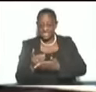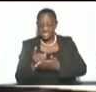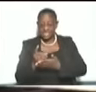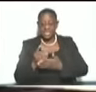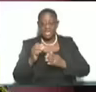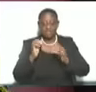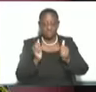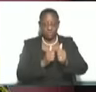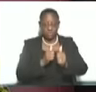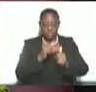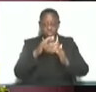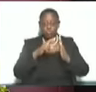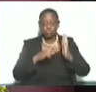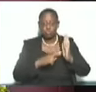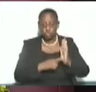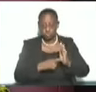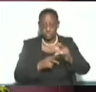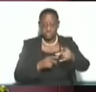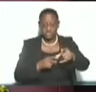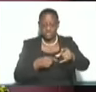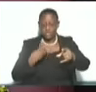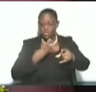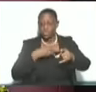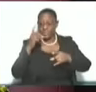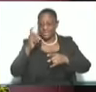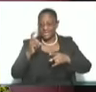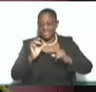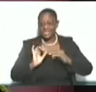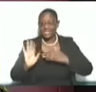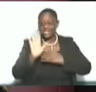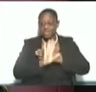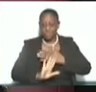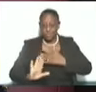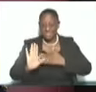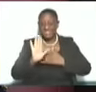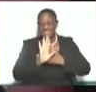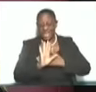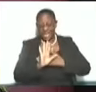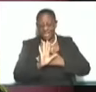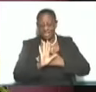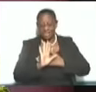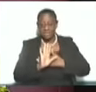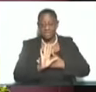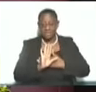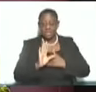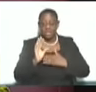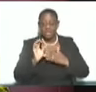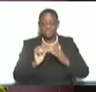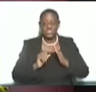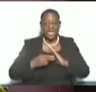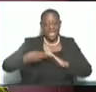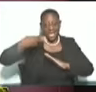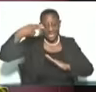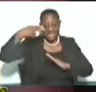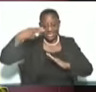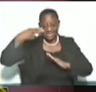chamber. We must strive to be the protectors of the highest standard that this chamber